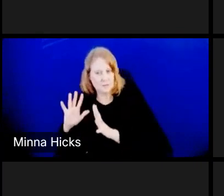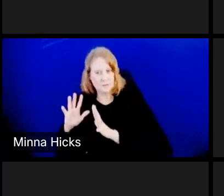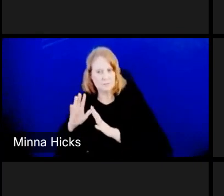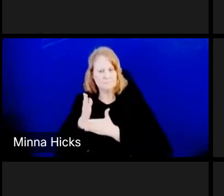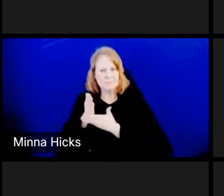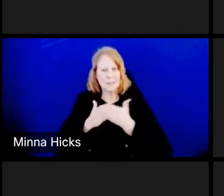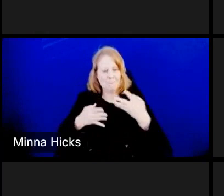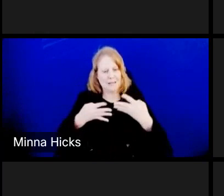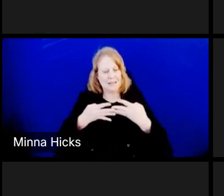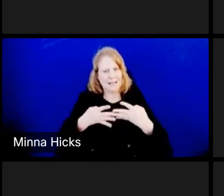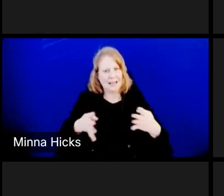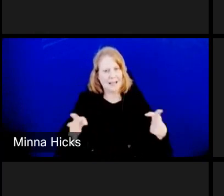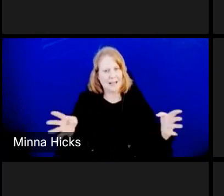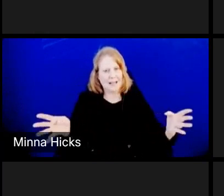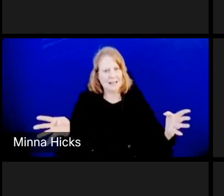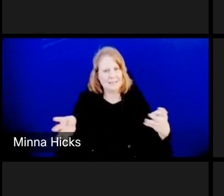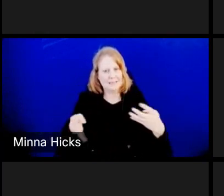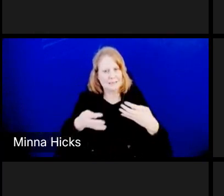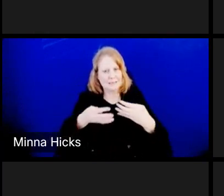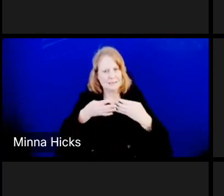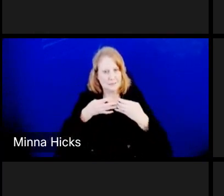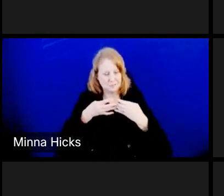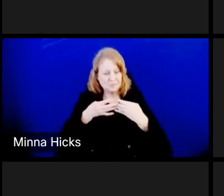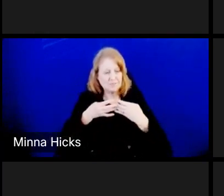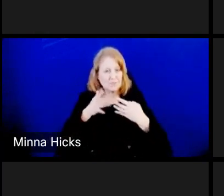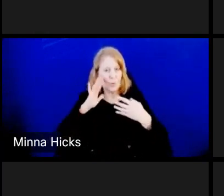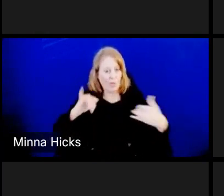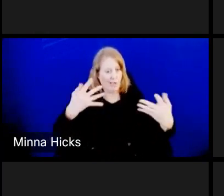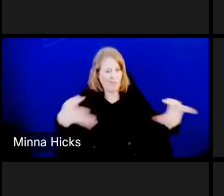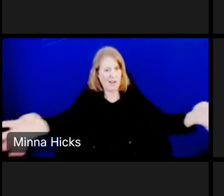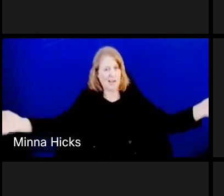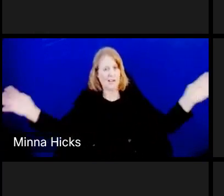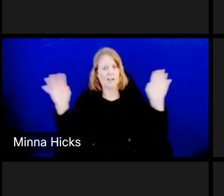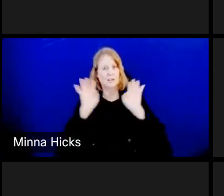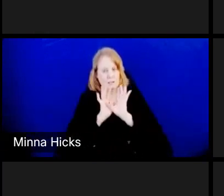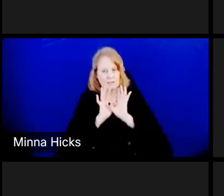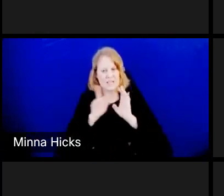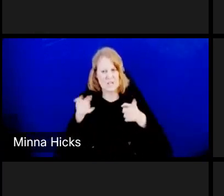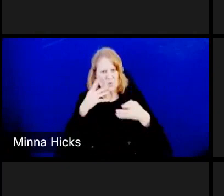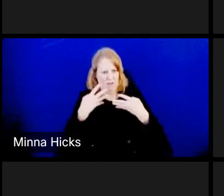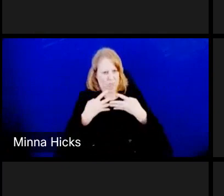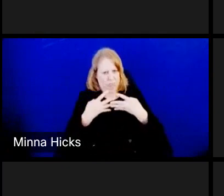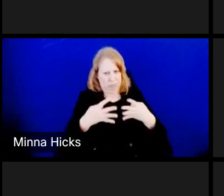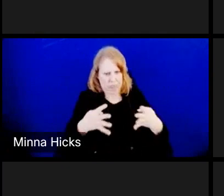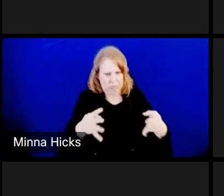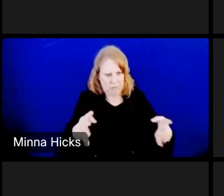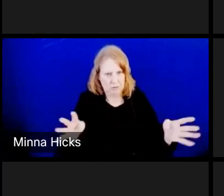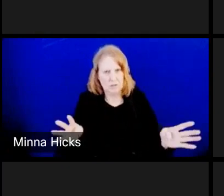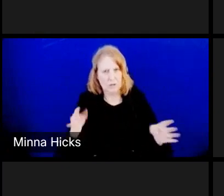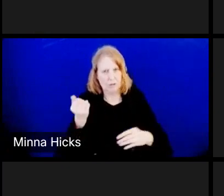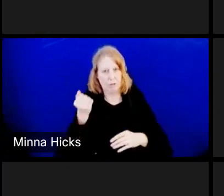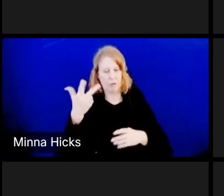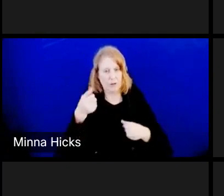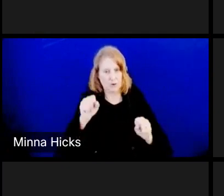gates that were formerly enclosed by fencing would open up into streets, like 13th Street is one of